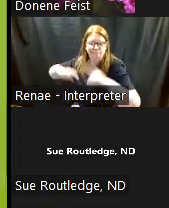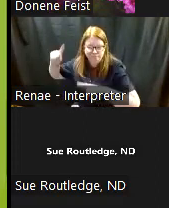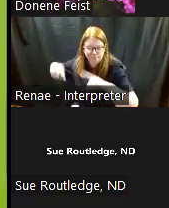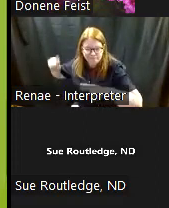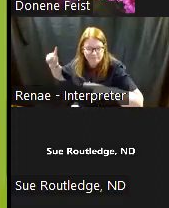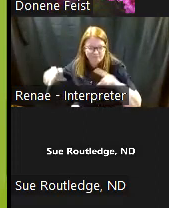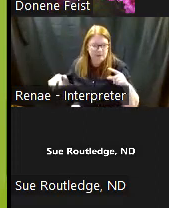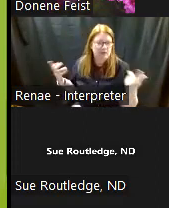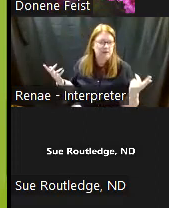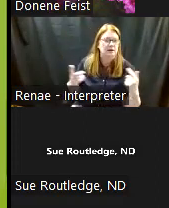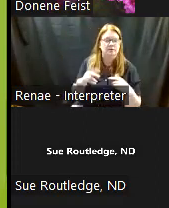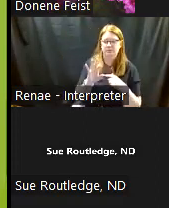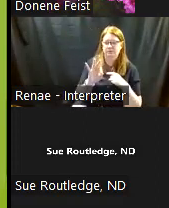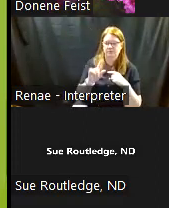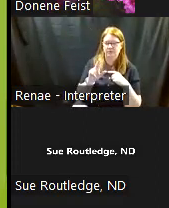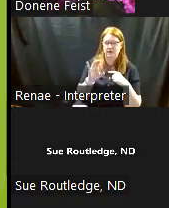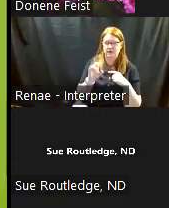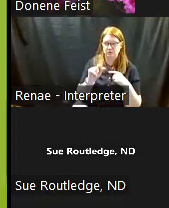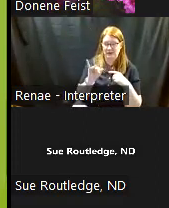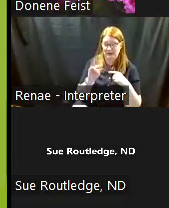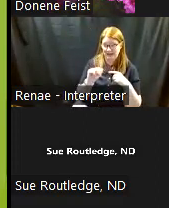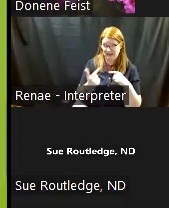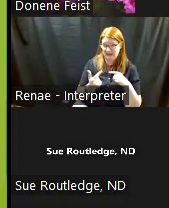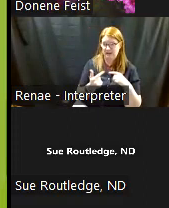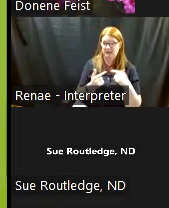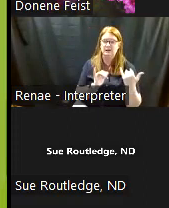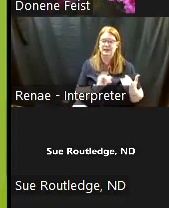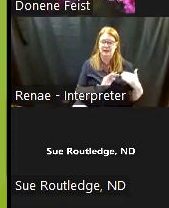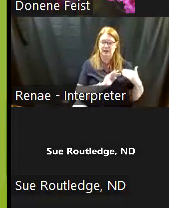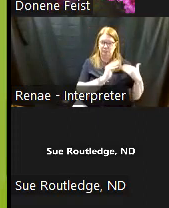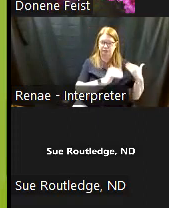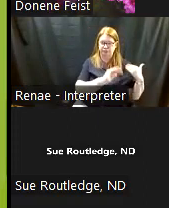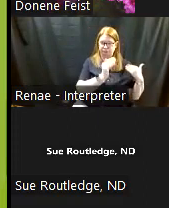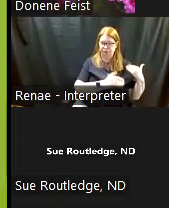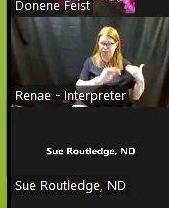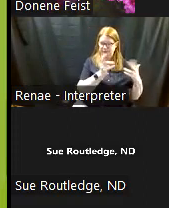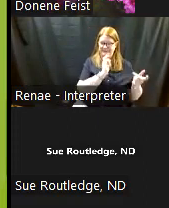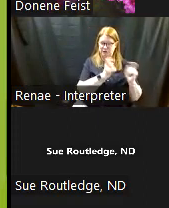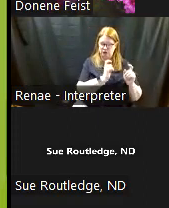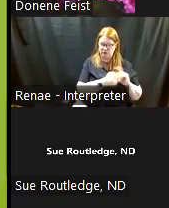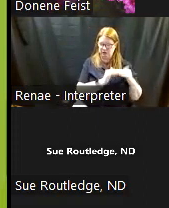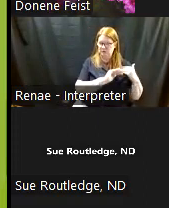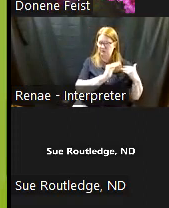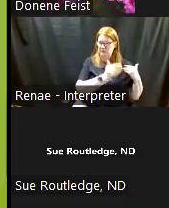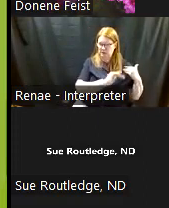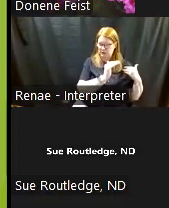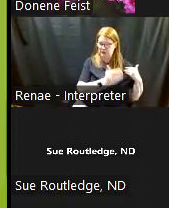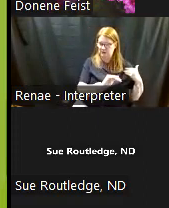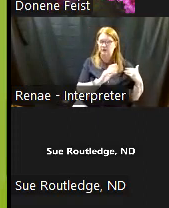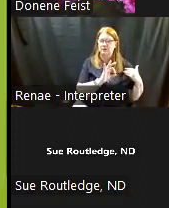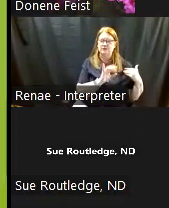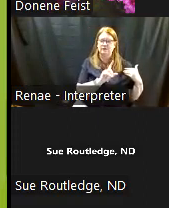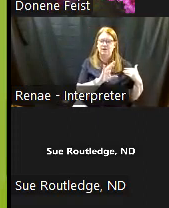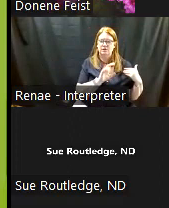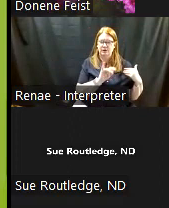Fluctuating or stable. So fluctuating would be like it just kind of changes over time. So usually when we think of